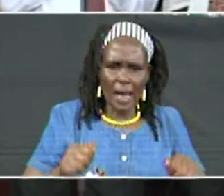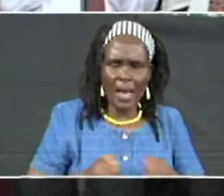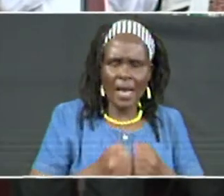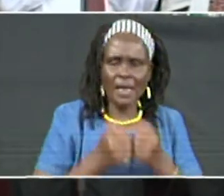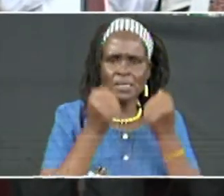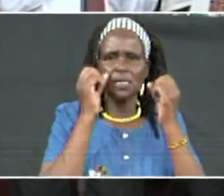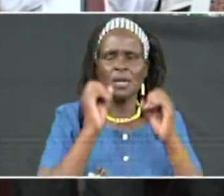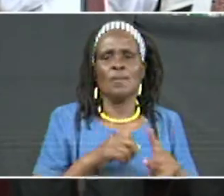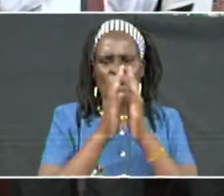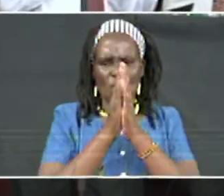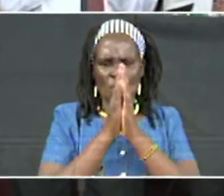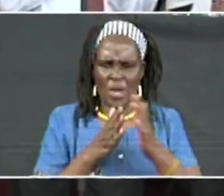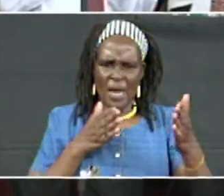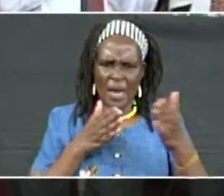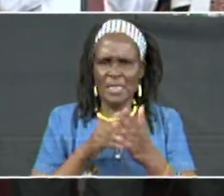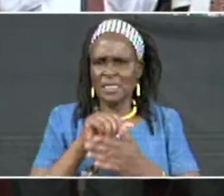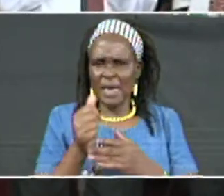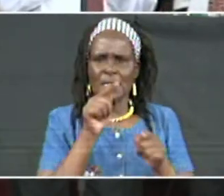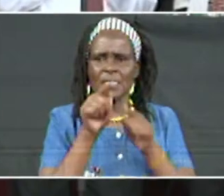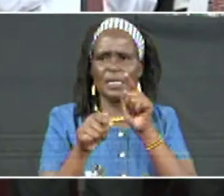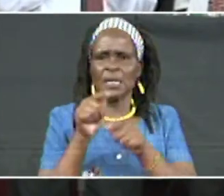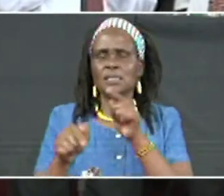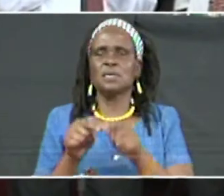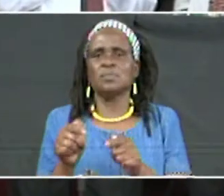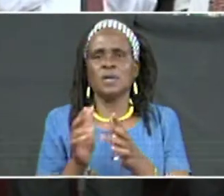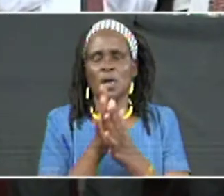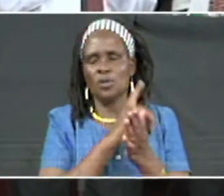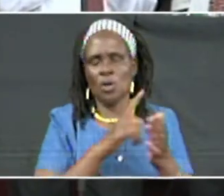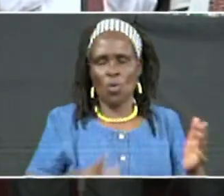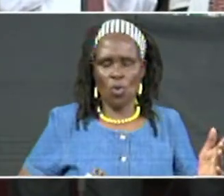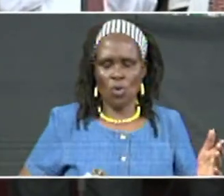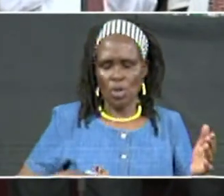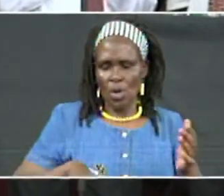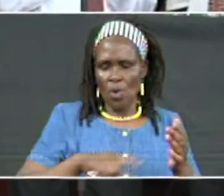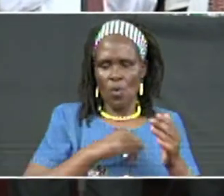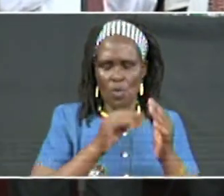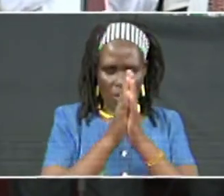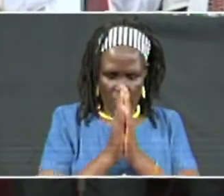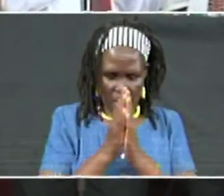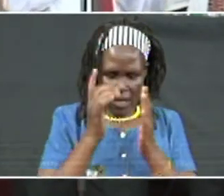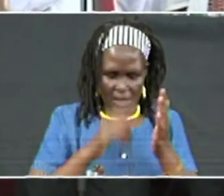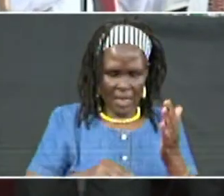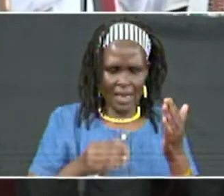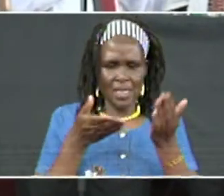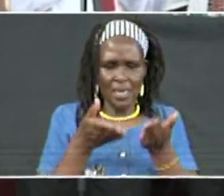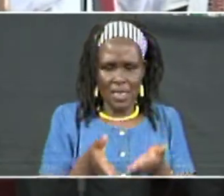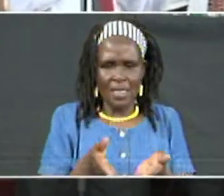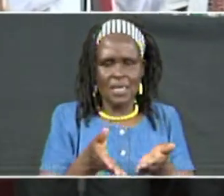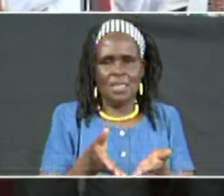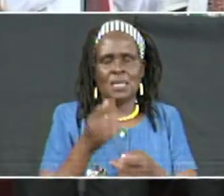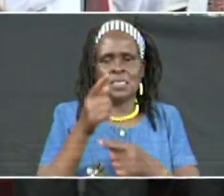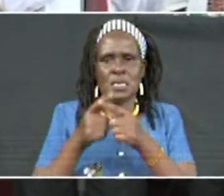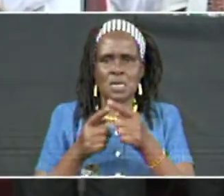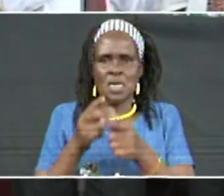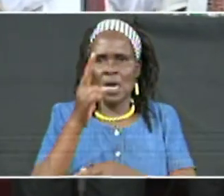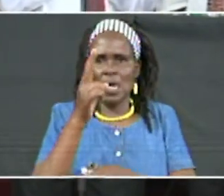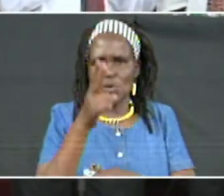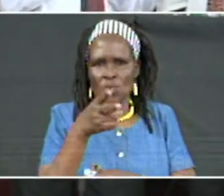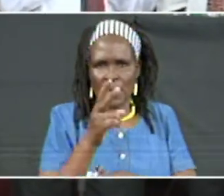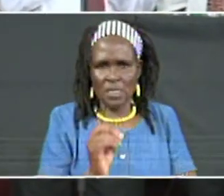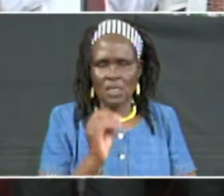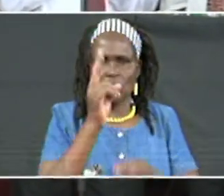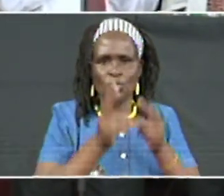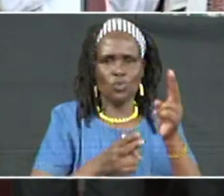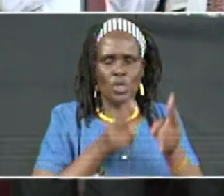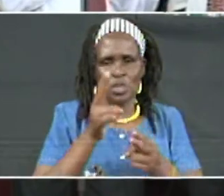incitement. And Lord, we pray that in this year 2022, we pray